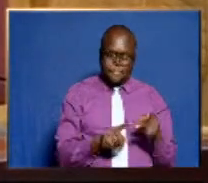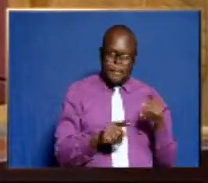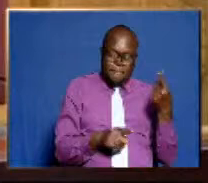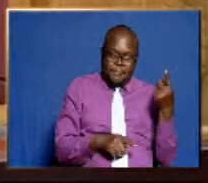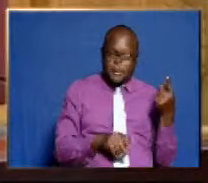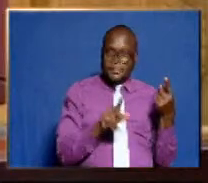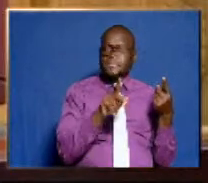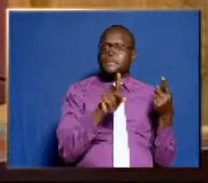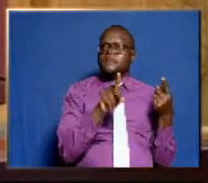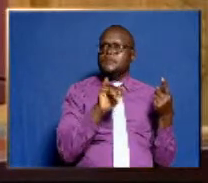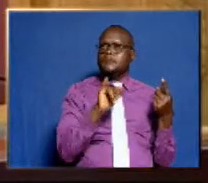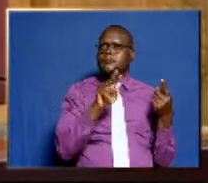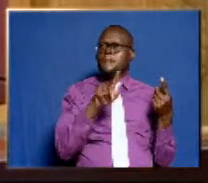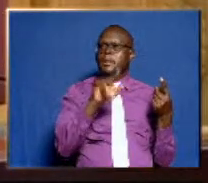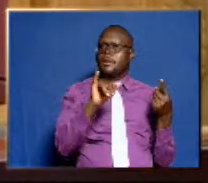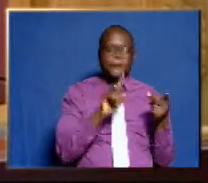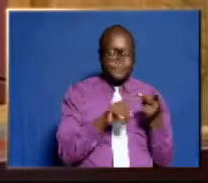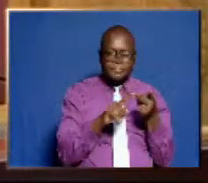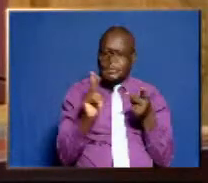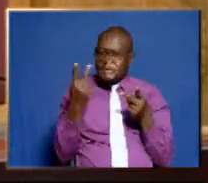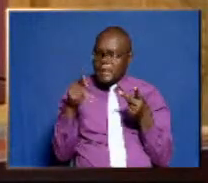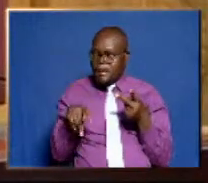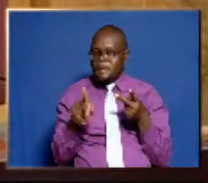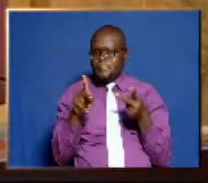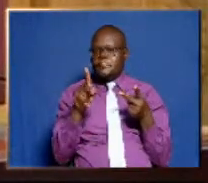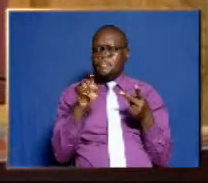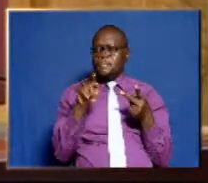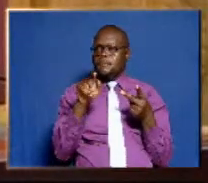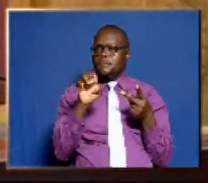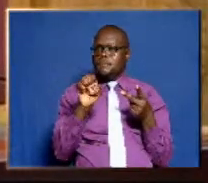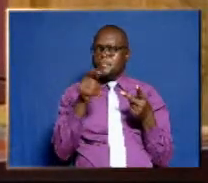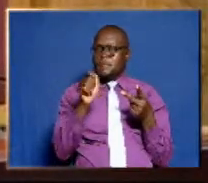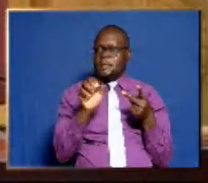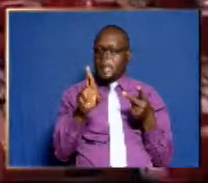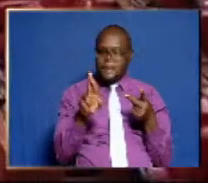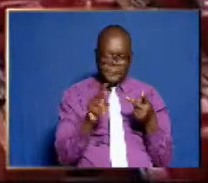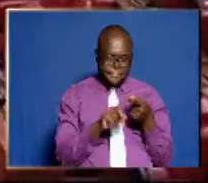locate where you are sitting, if he's in. Yes, proceed, Honorable Kingi.